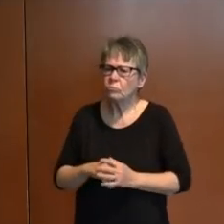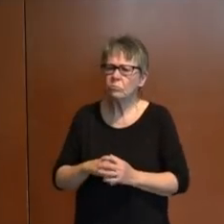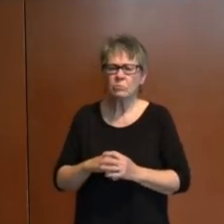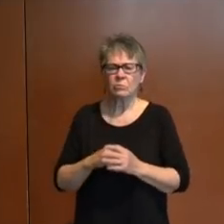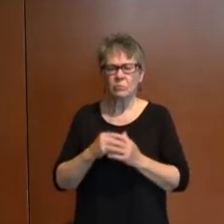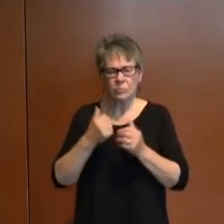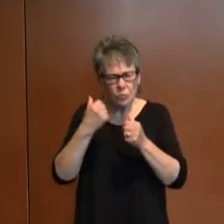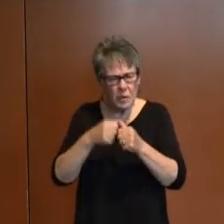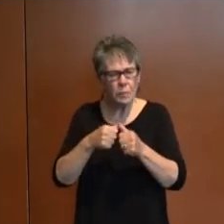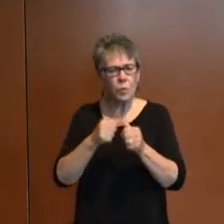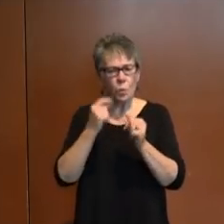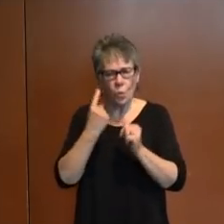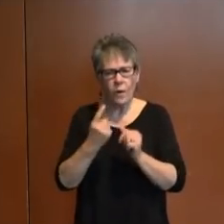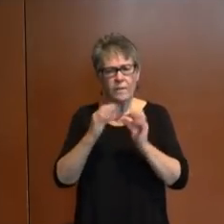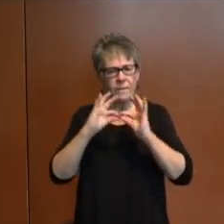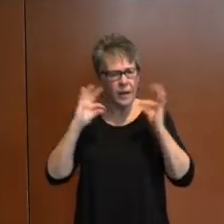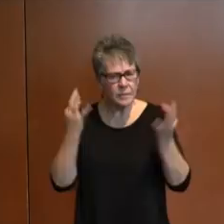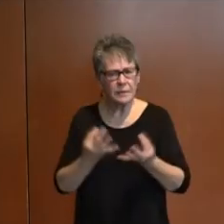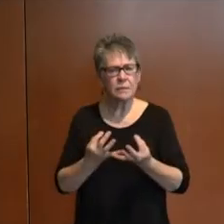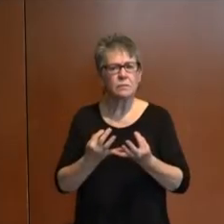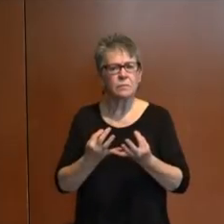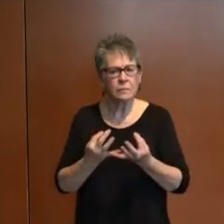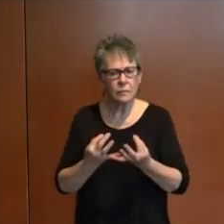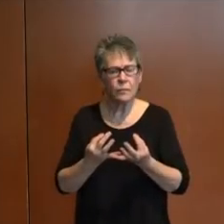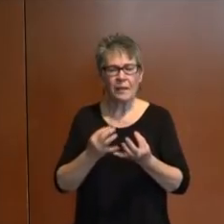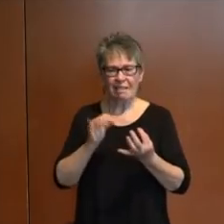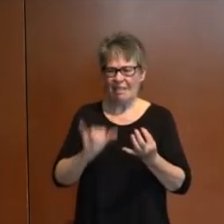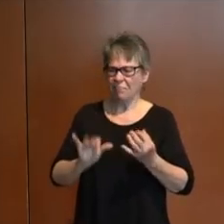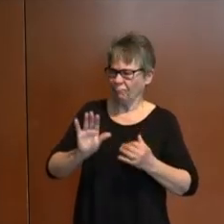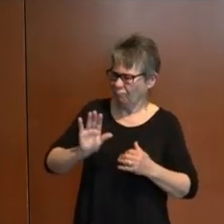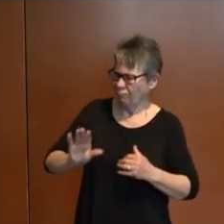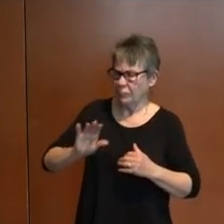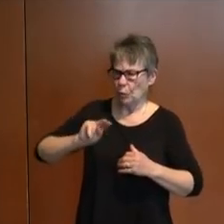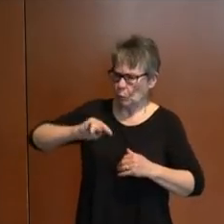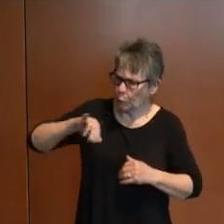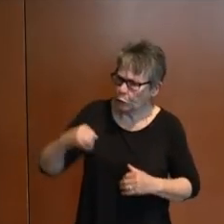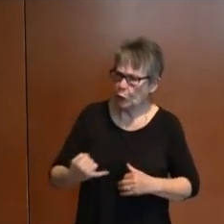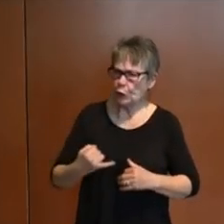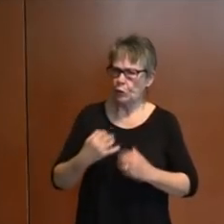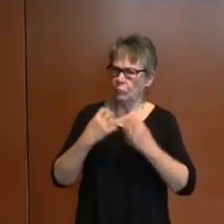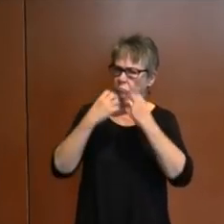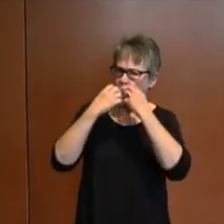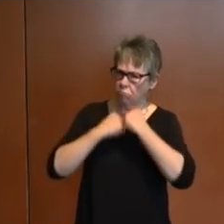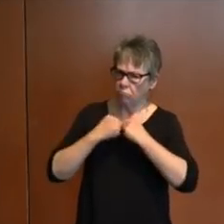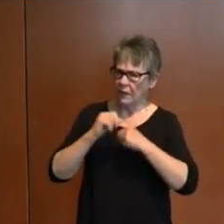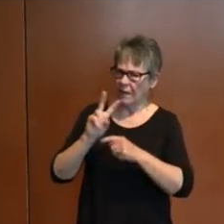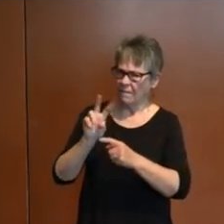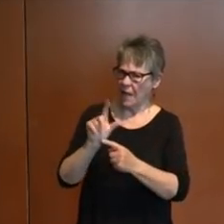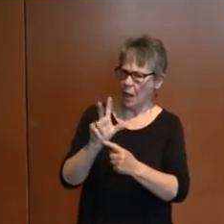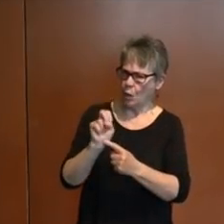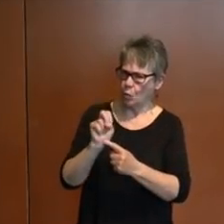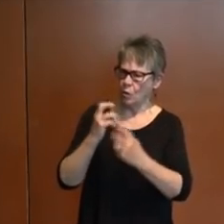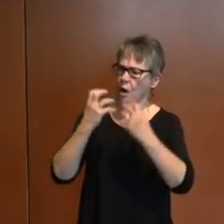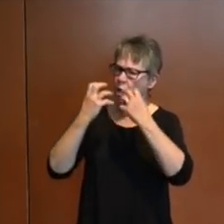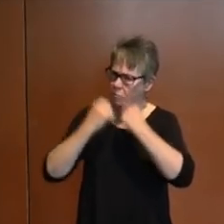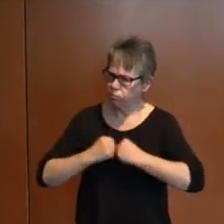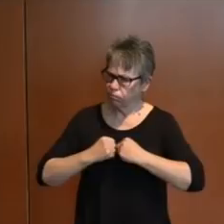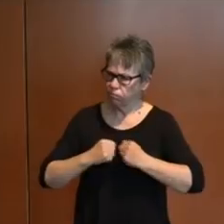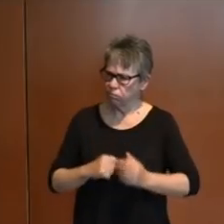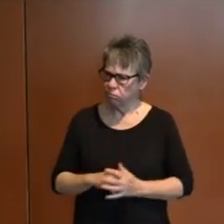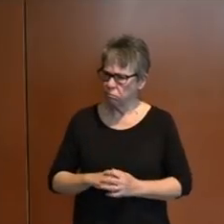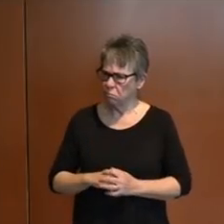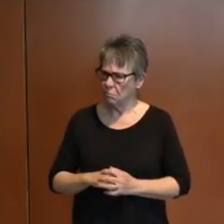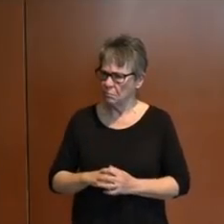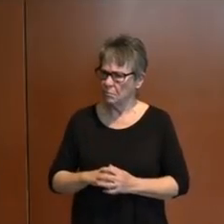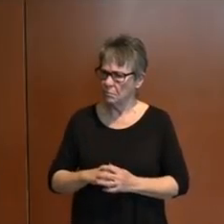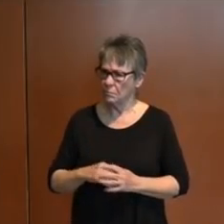New Jersey values are the glue that holds this family together. And it's what will define our response and our